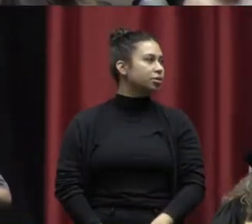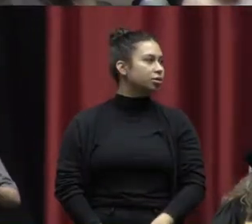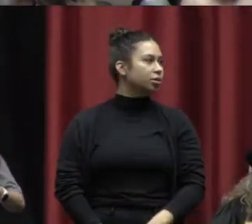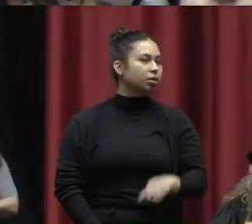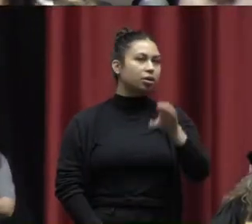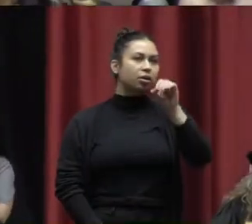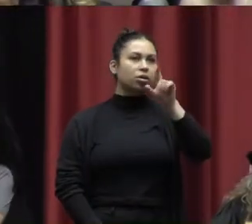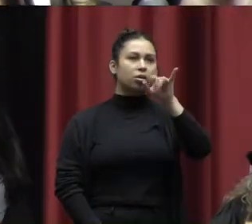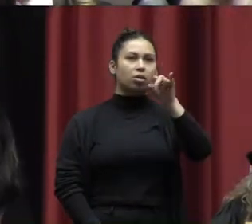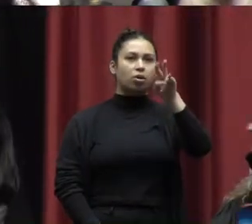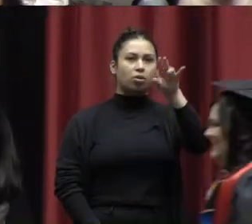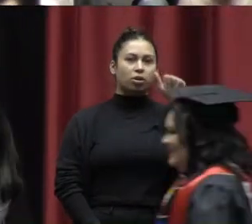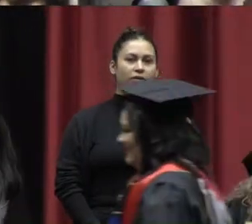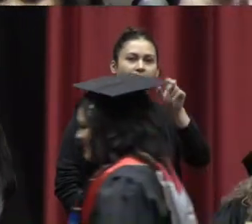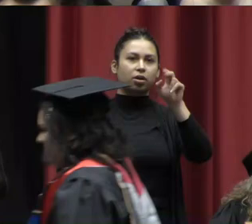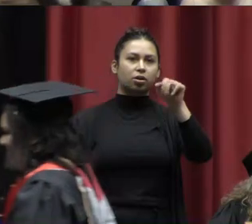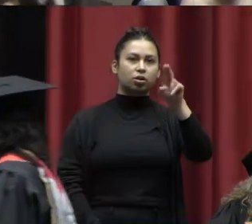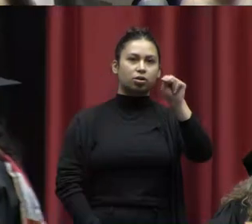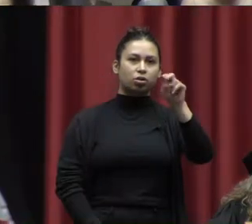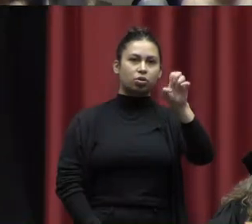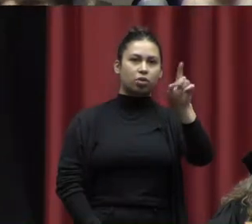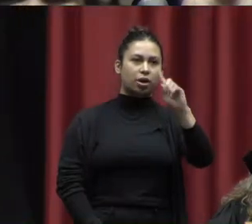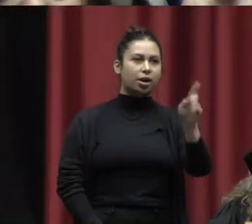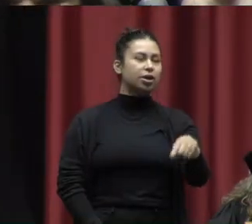Olivia Rubio.